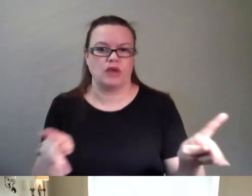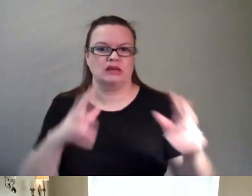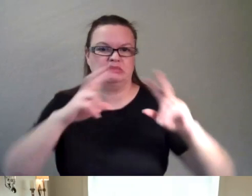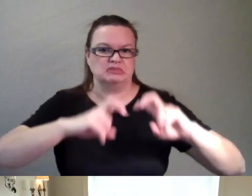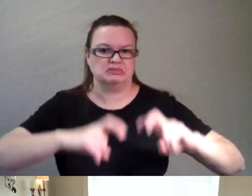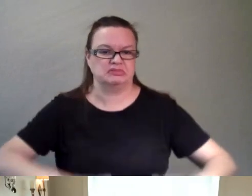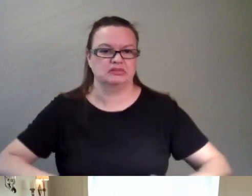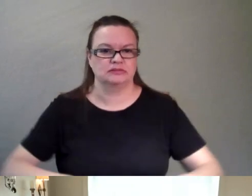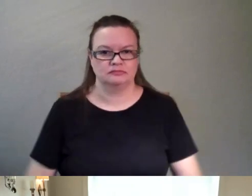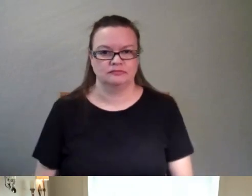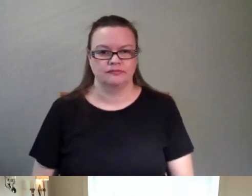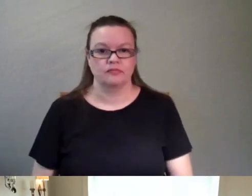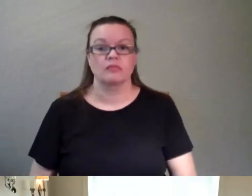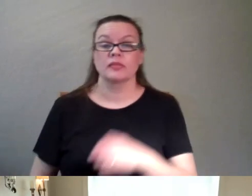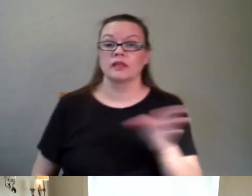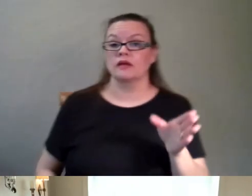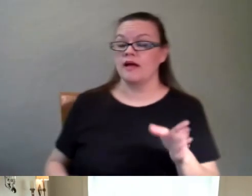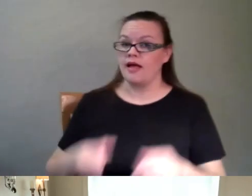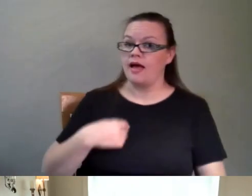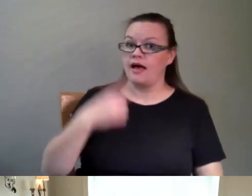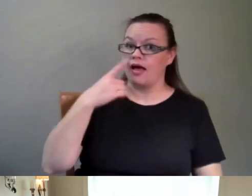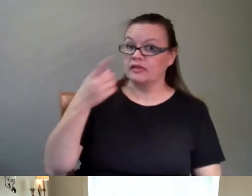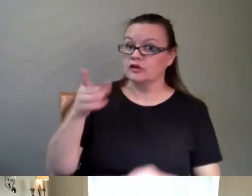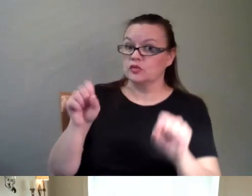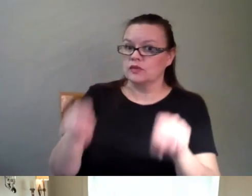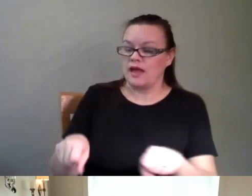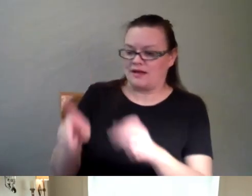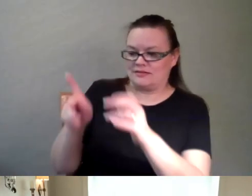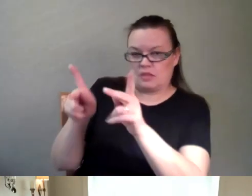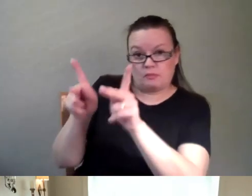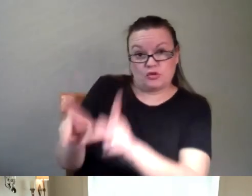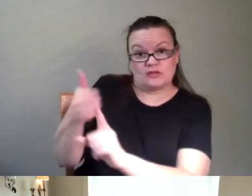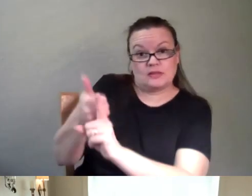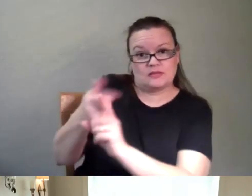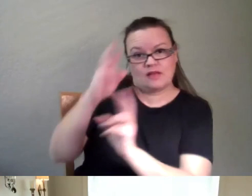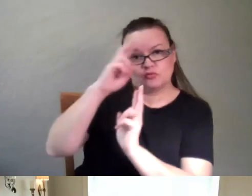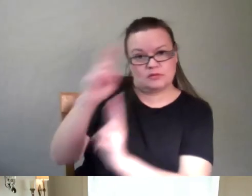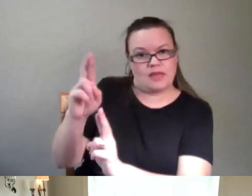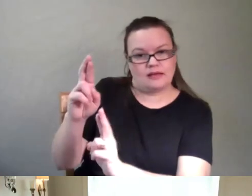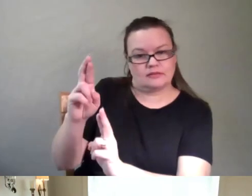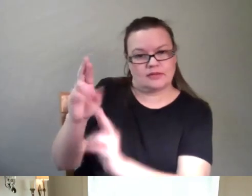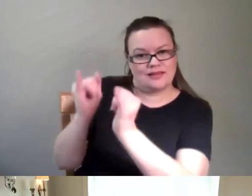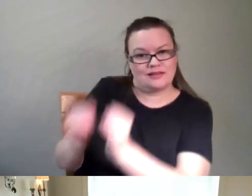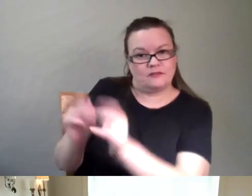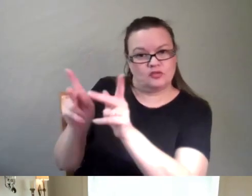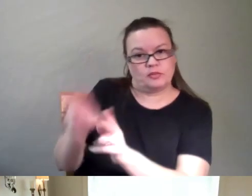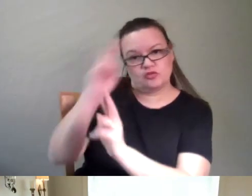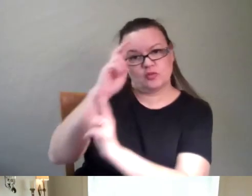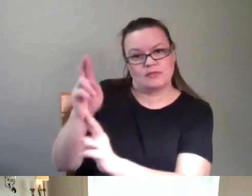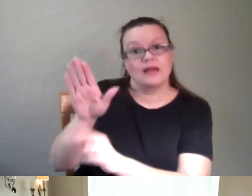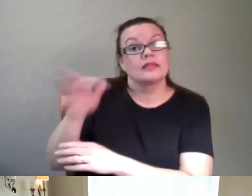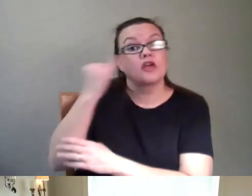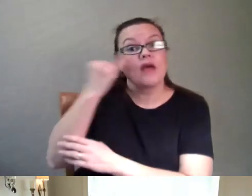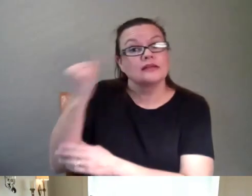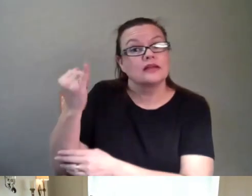I think you can have respect for the individual too, without agreeing with the idea. And that's something that's really gotten lost